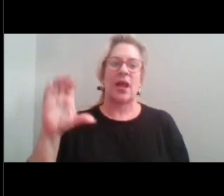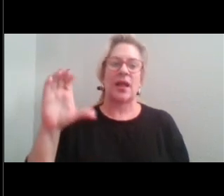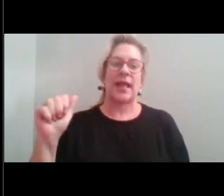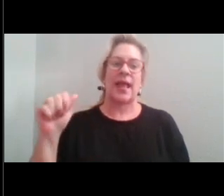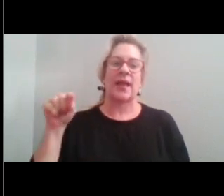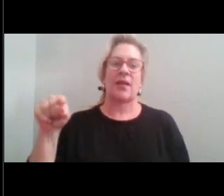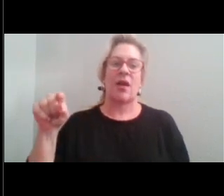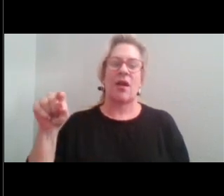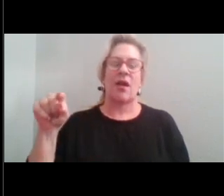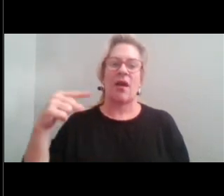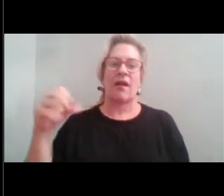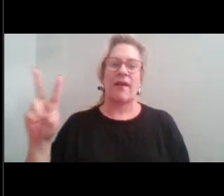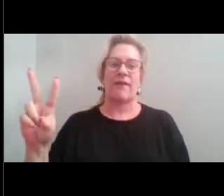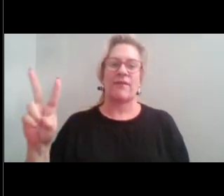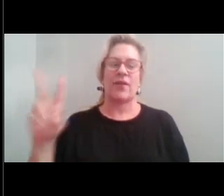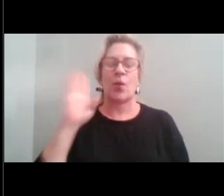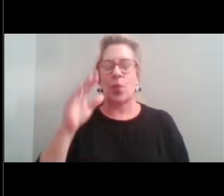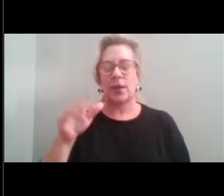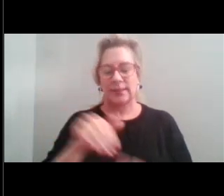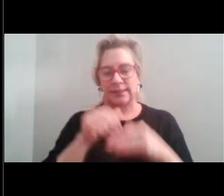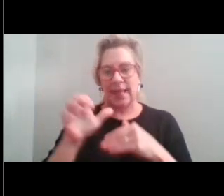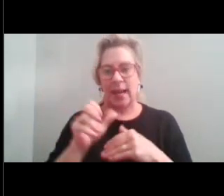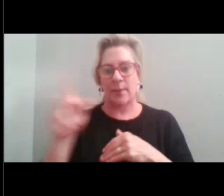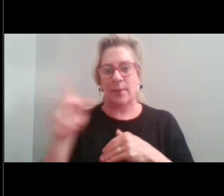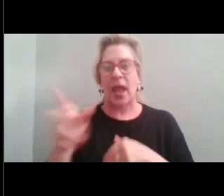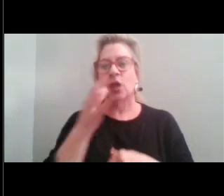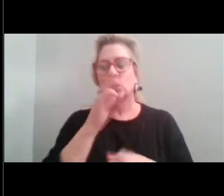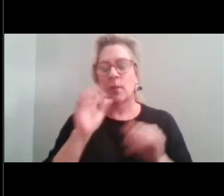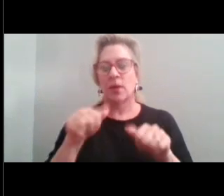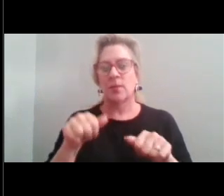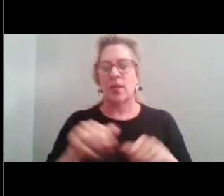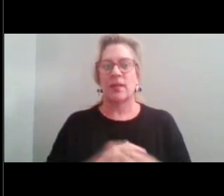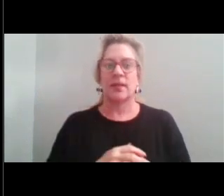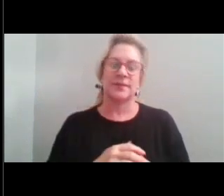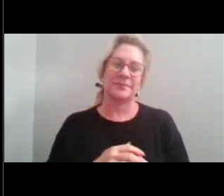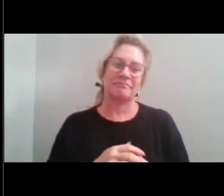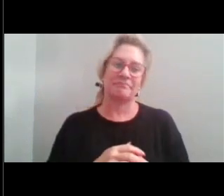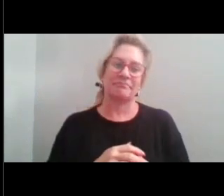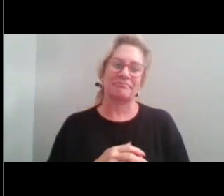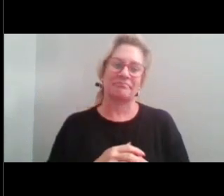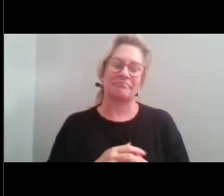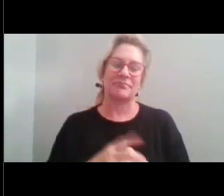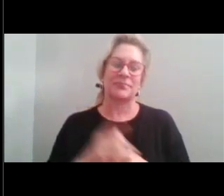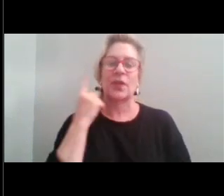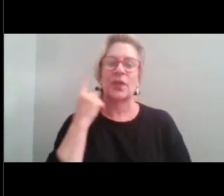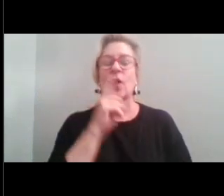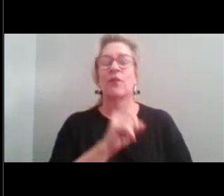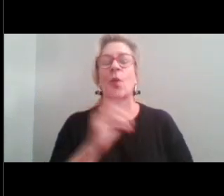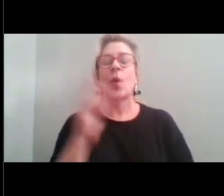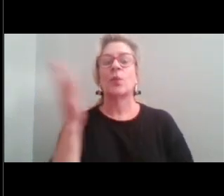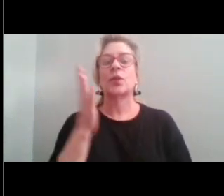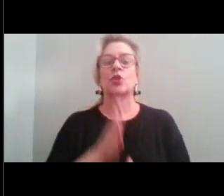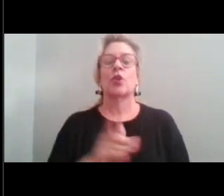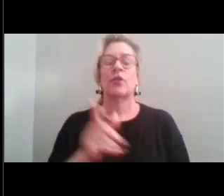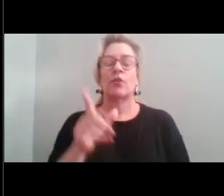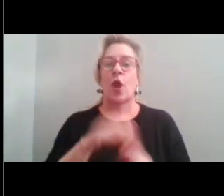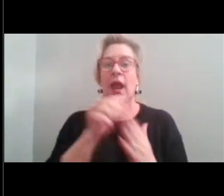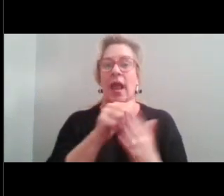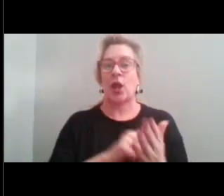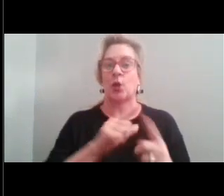ctc@catc.ca.gov and we will have them returned to you as quickly as possible. For our presenters, if you're on the agenda to make